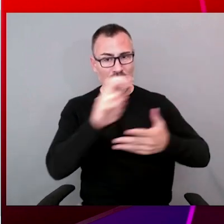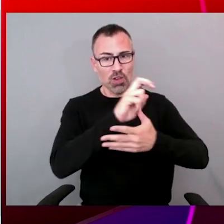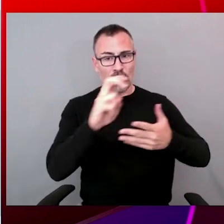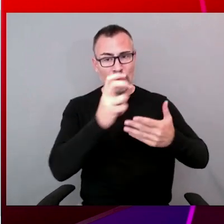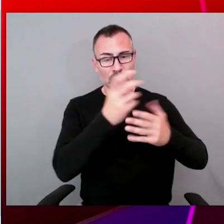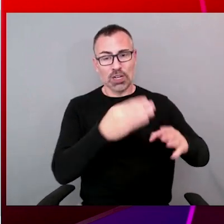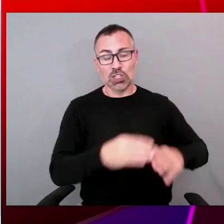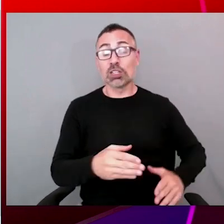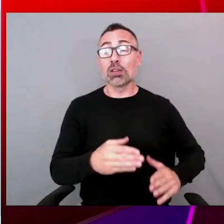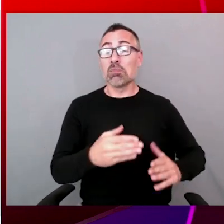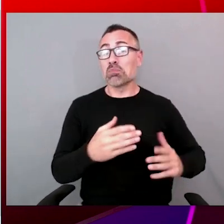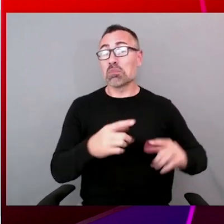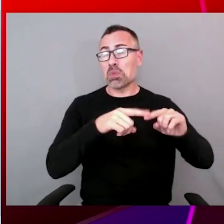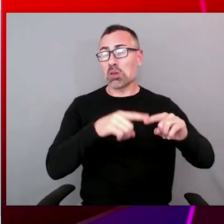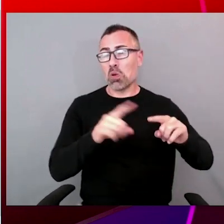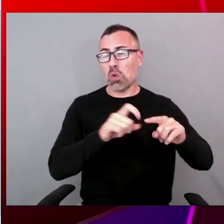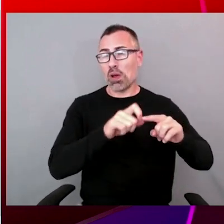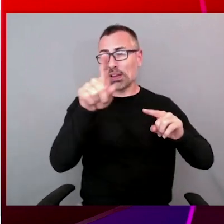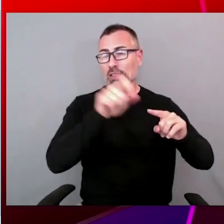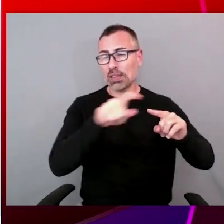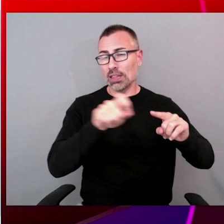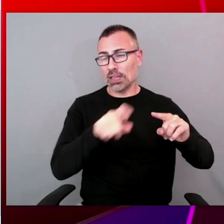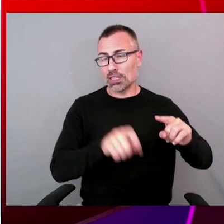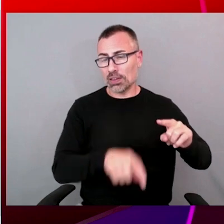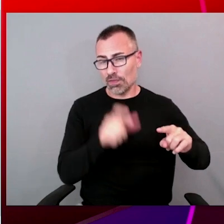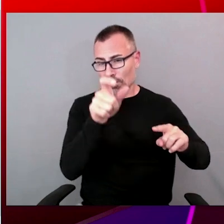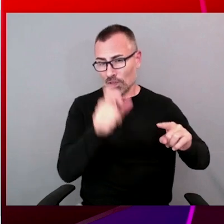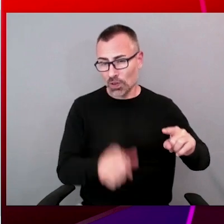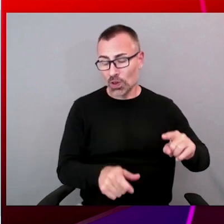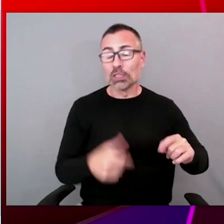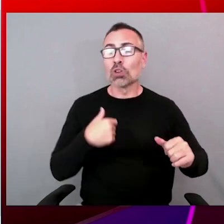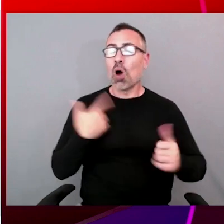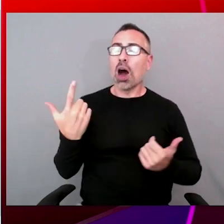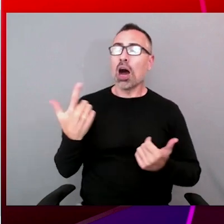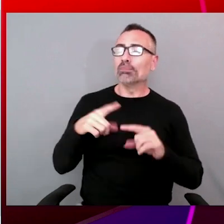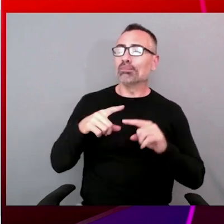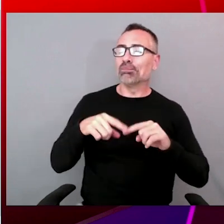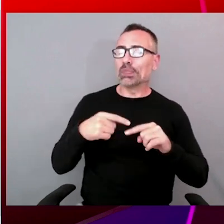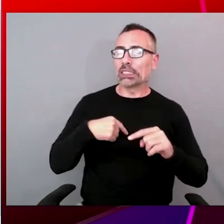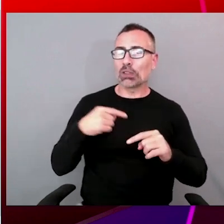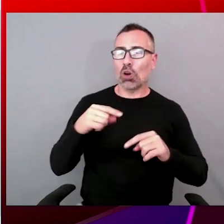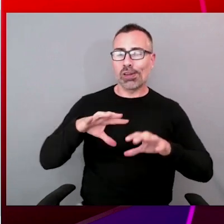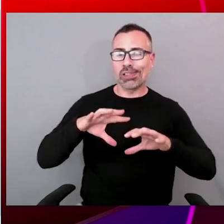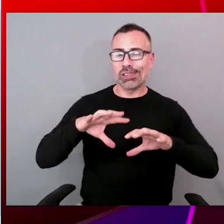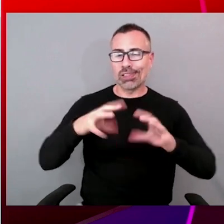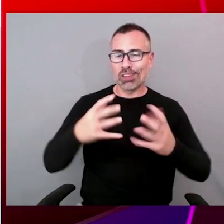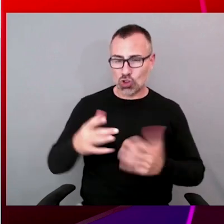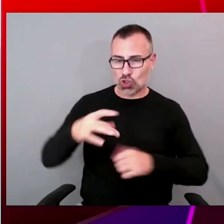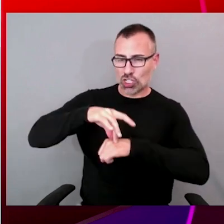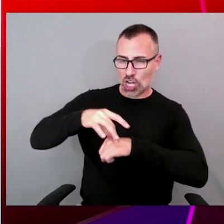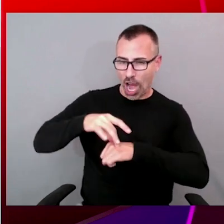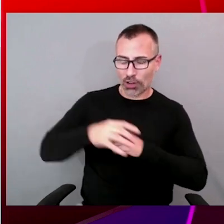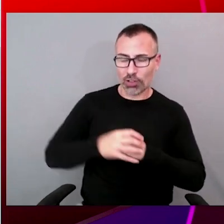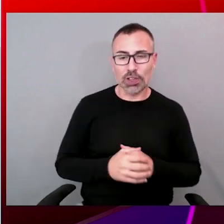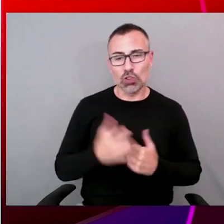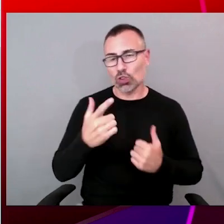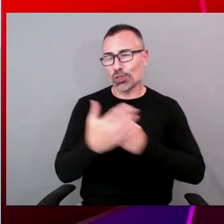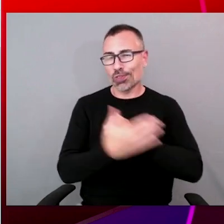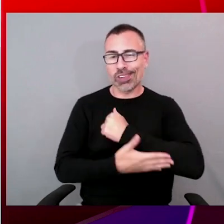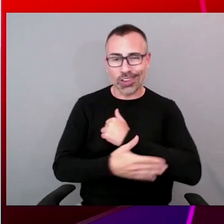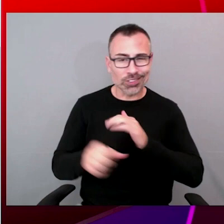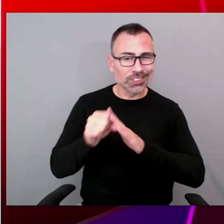just using based on geography. So country, state, city is one way to partition your data. It just depends on the problem you're trying to